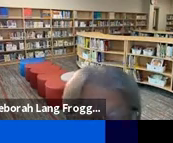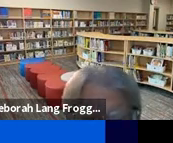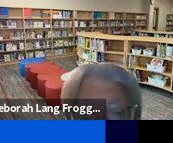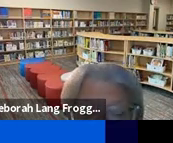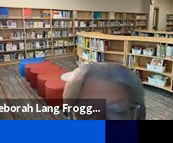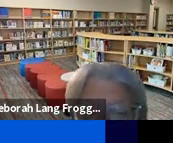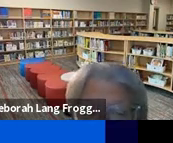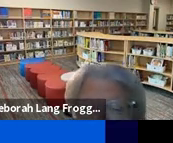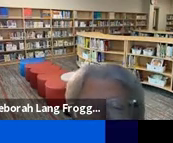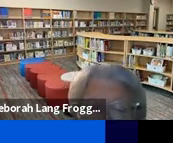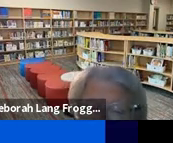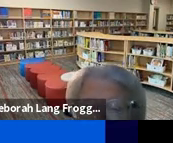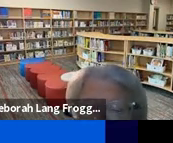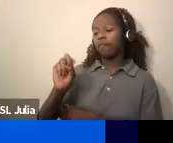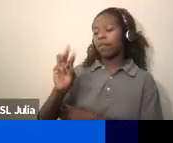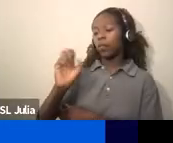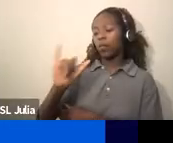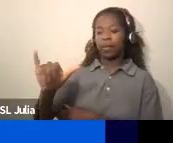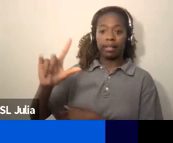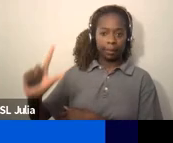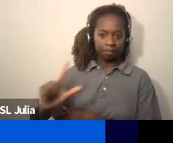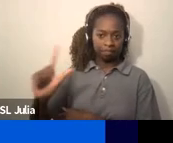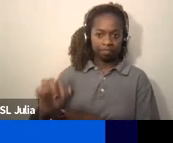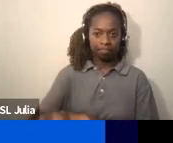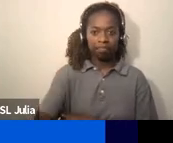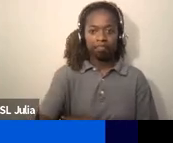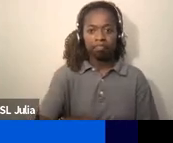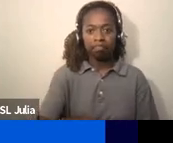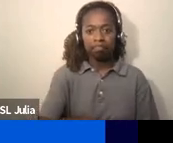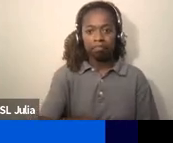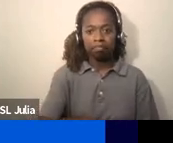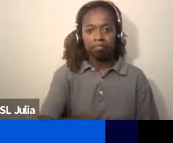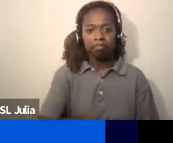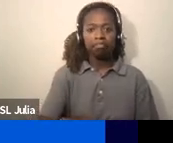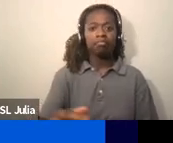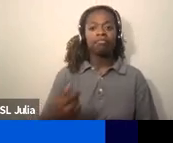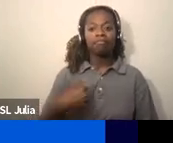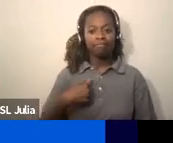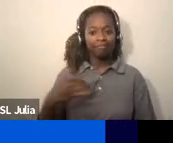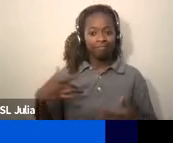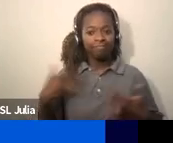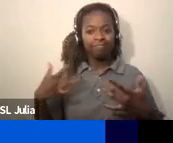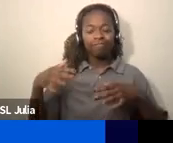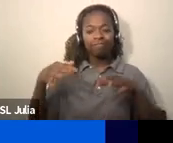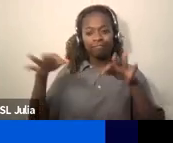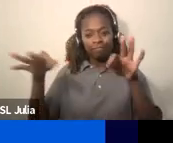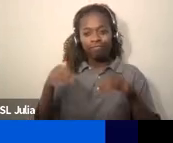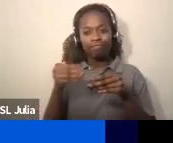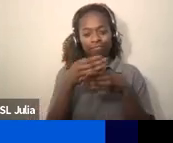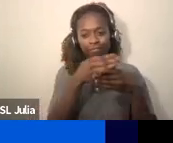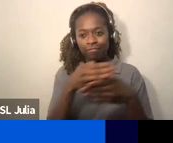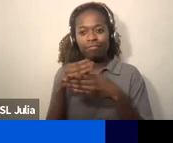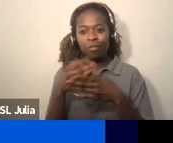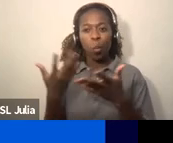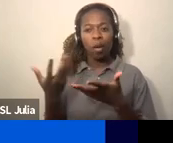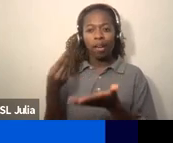i'm thrilled to be here tonight to discuss the considerable investments that are being made in our school libraries through the through the